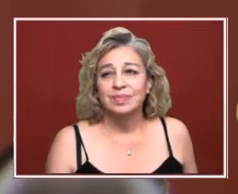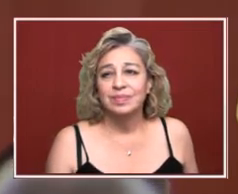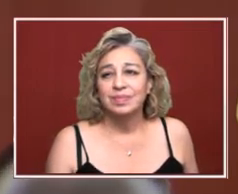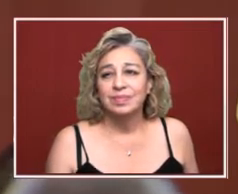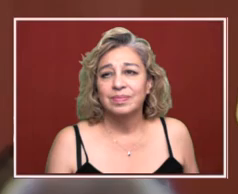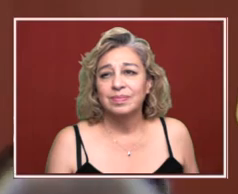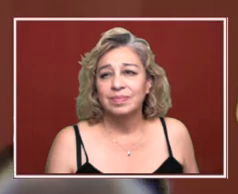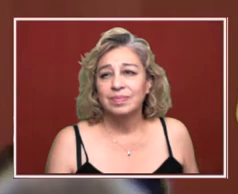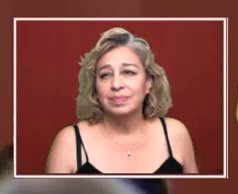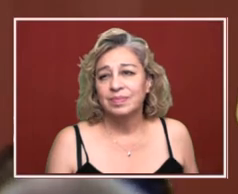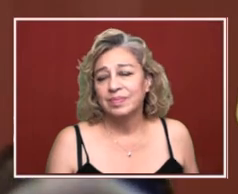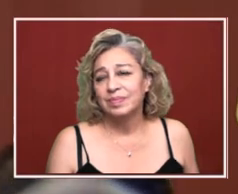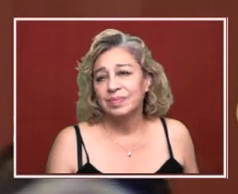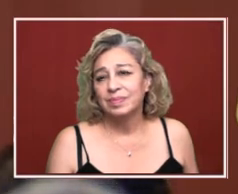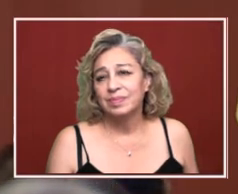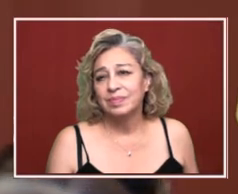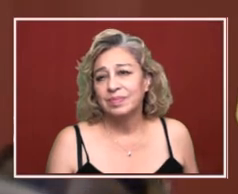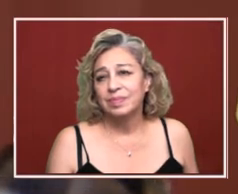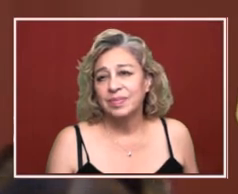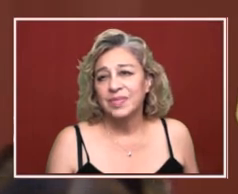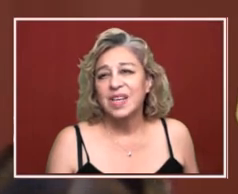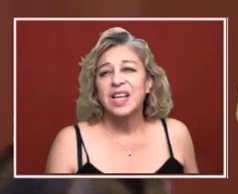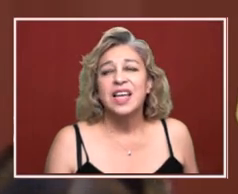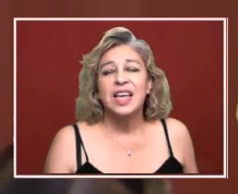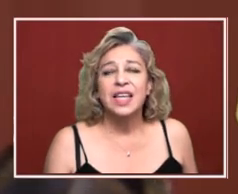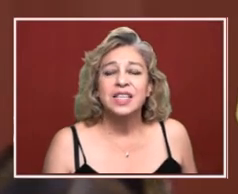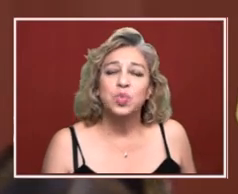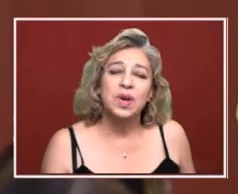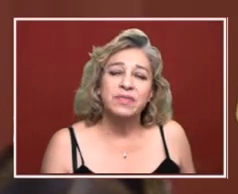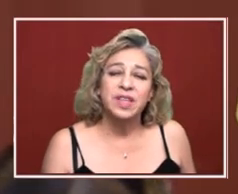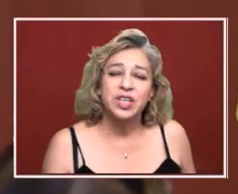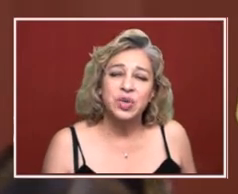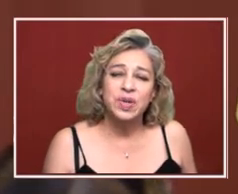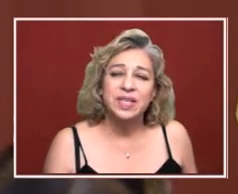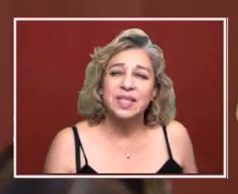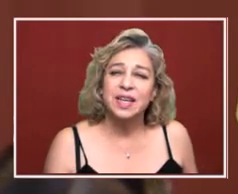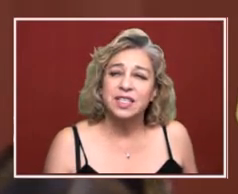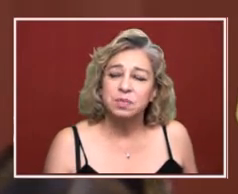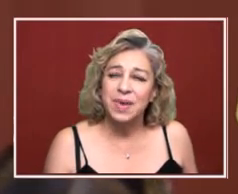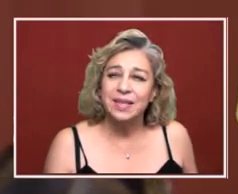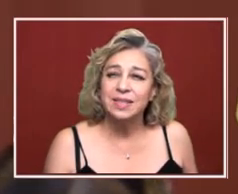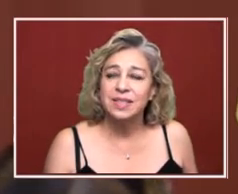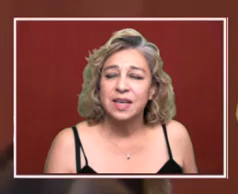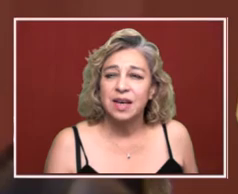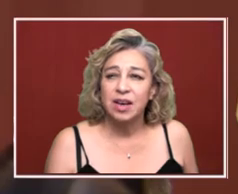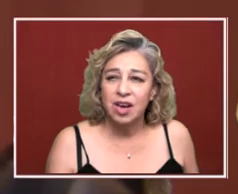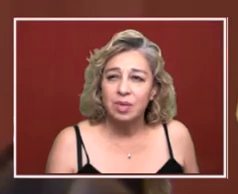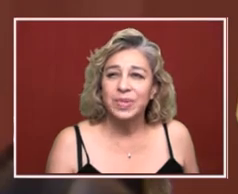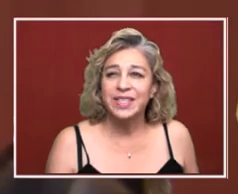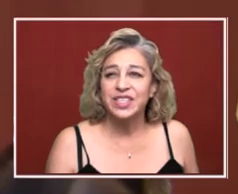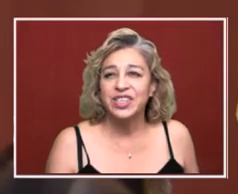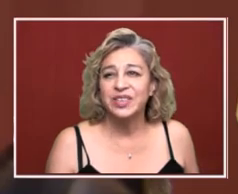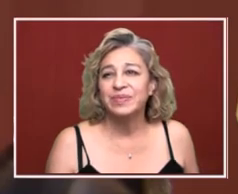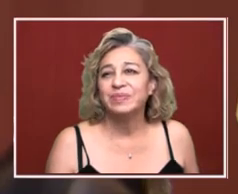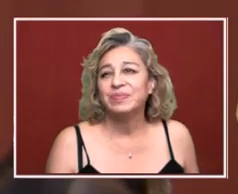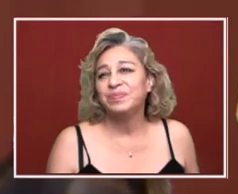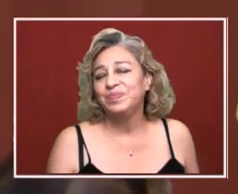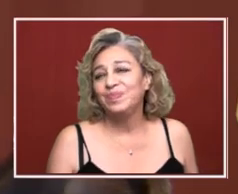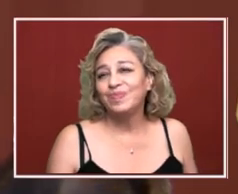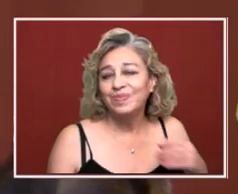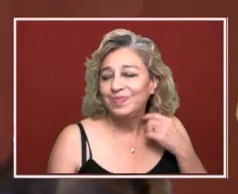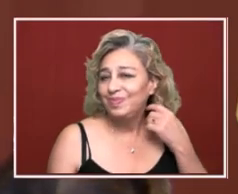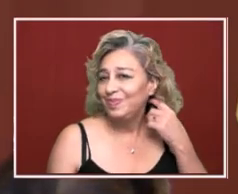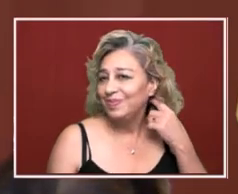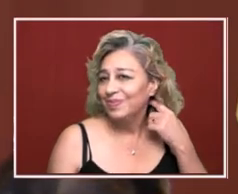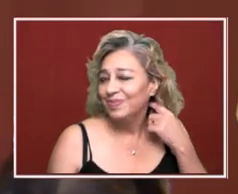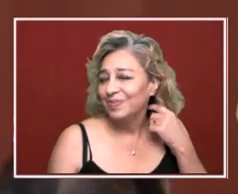más bien cumplidas. It is one of the duties that is best accomplished.